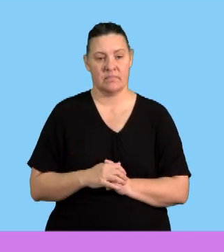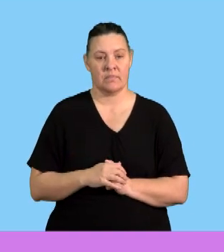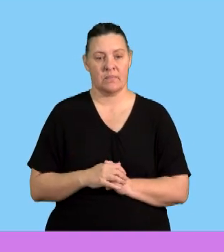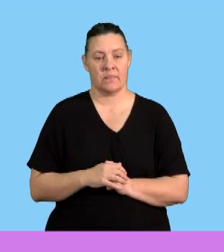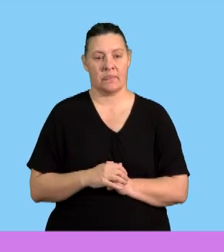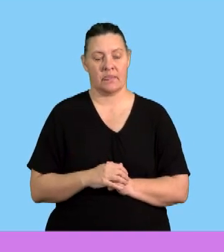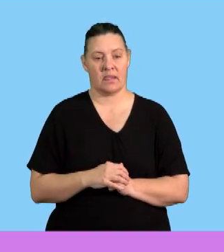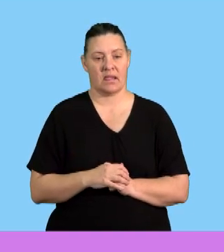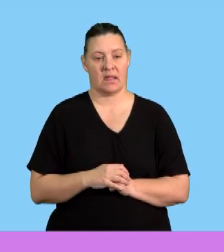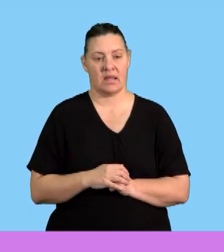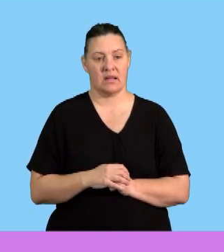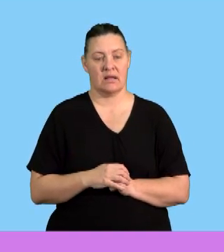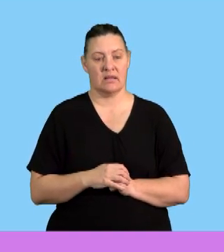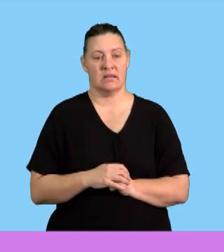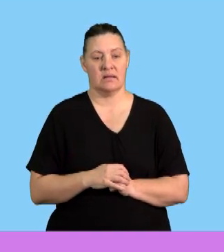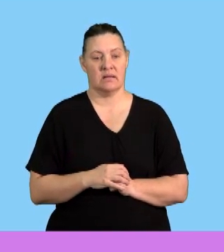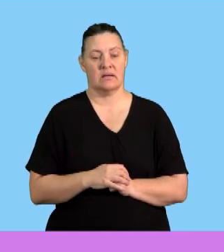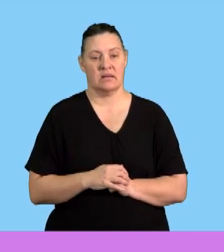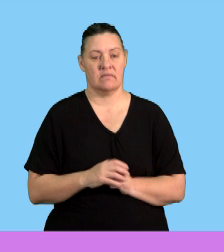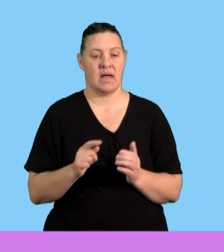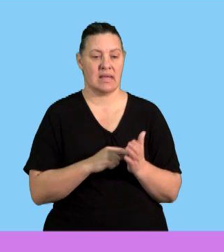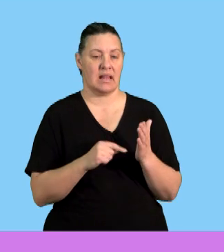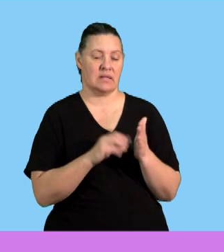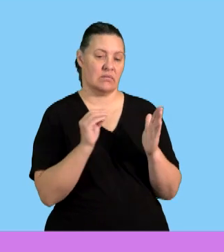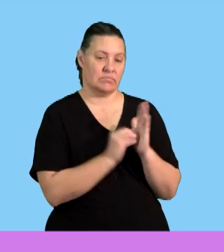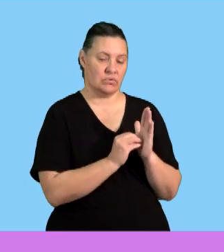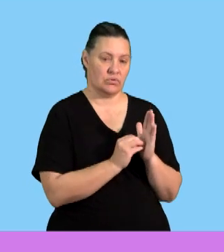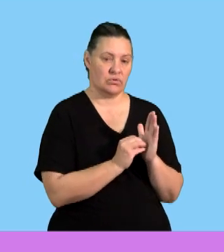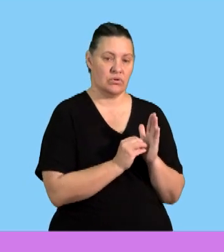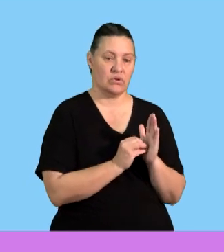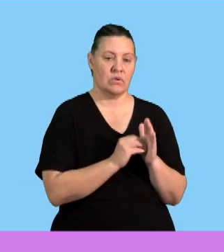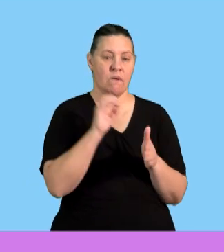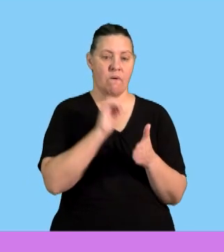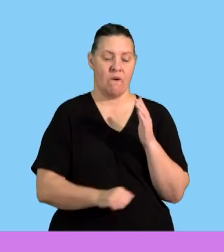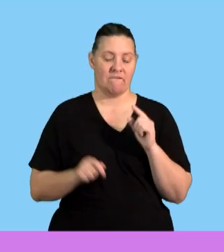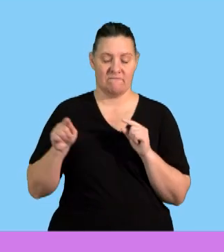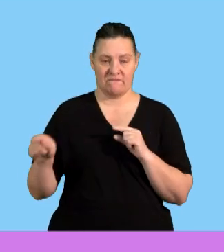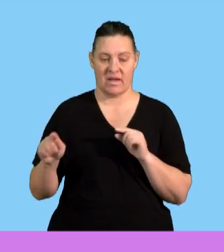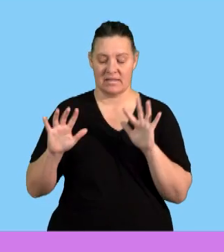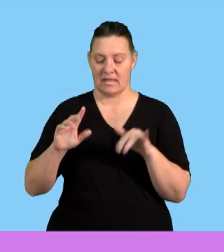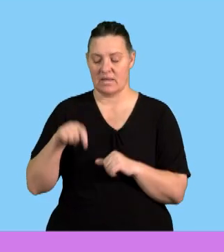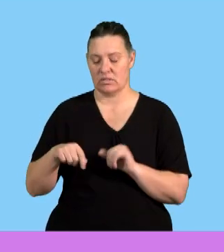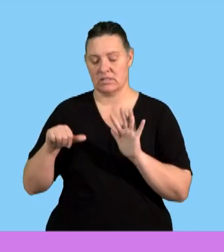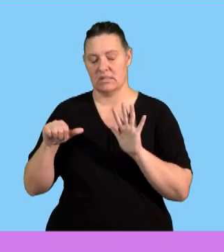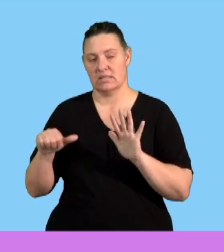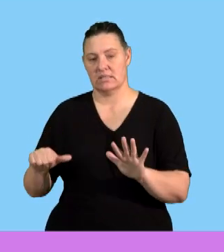10,205 Rand. If you take your calculator and deduct the two,